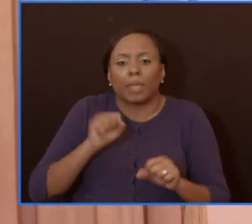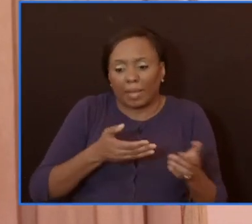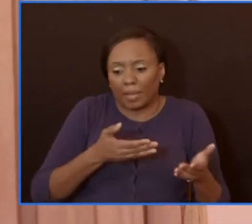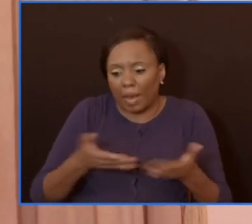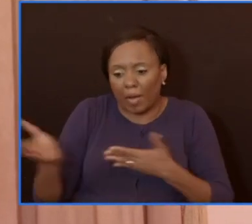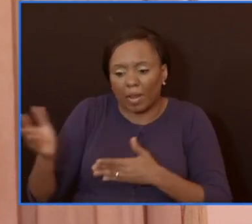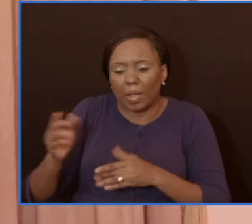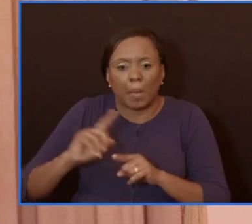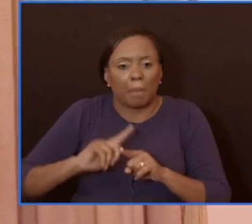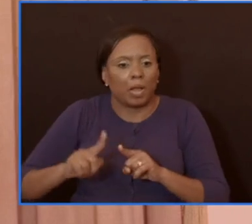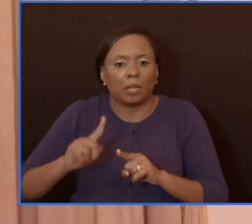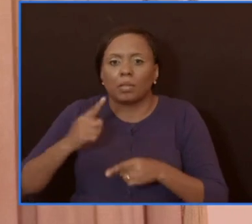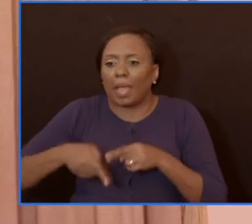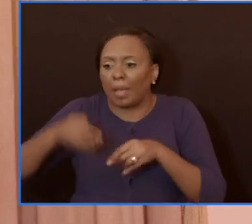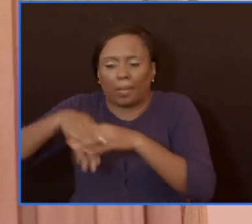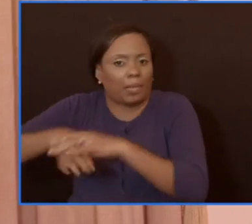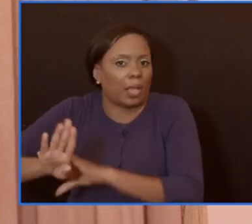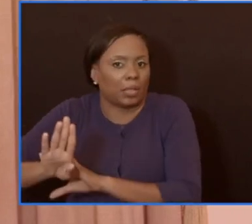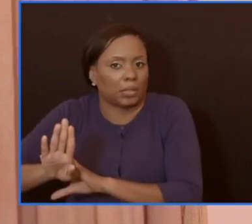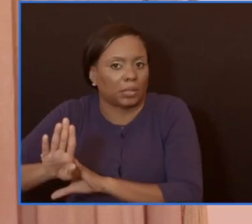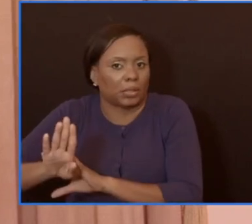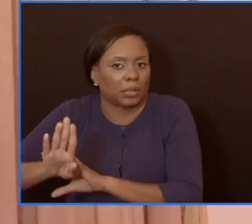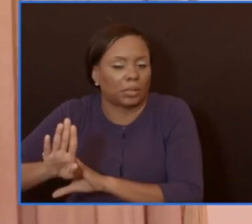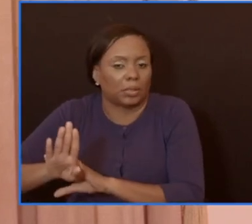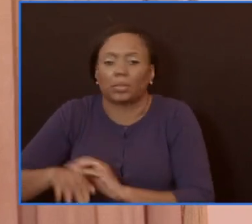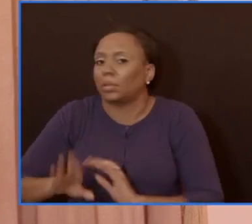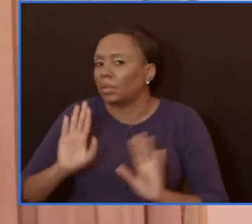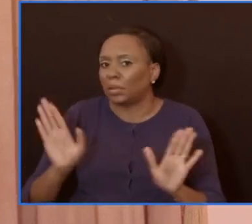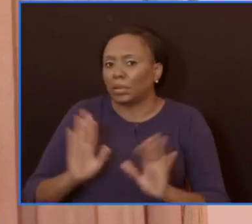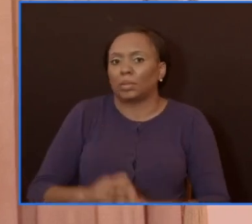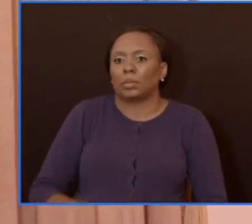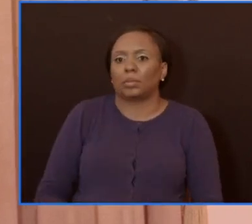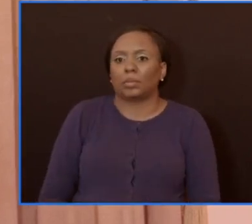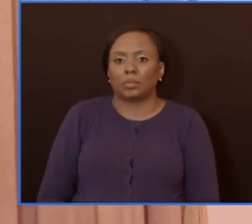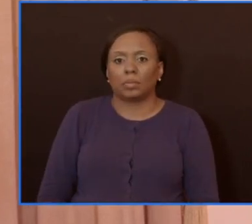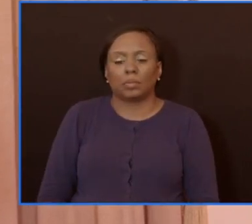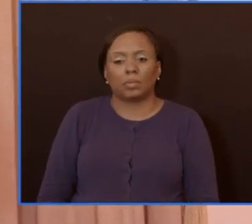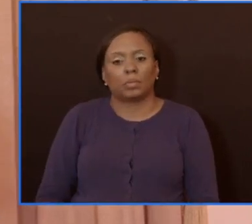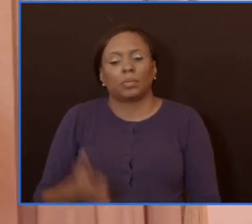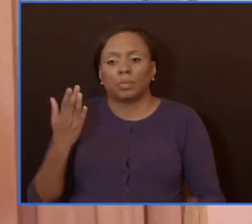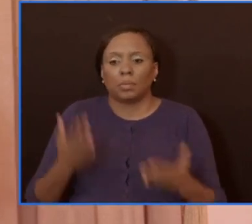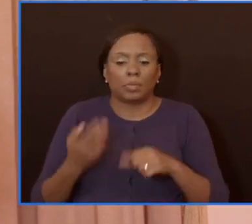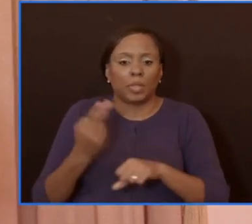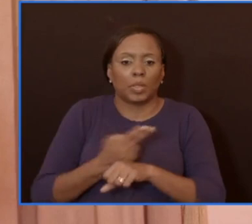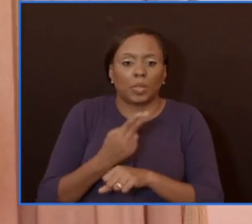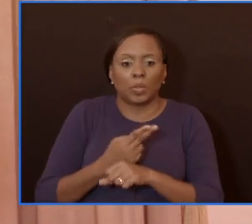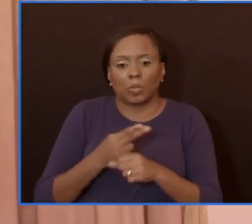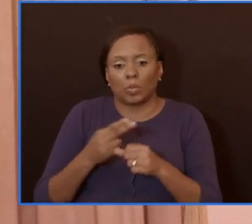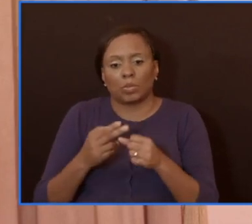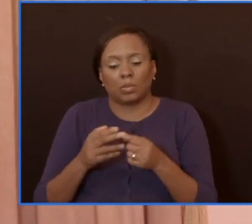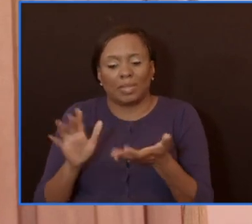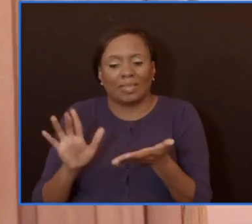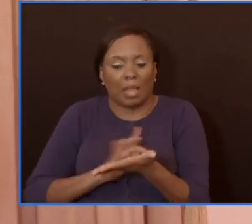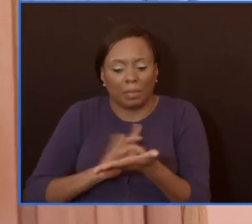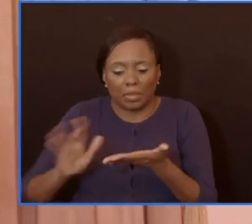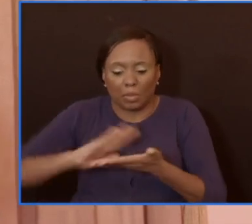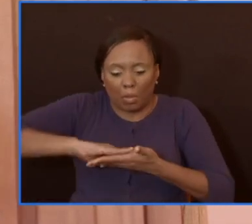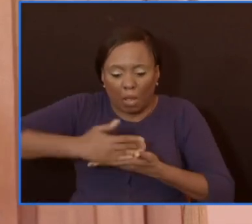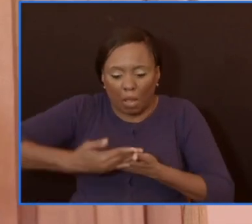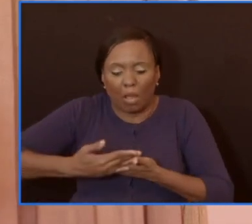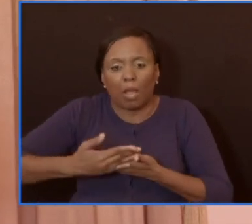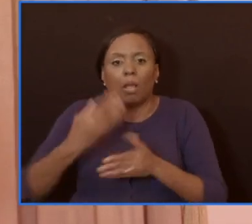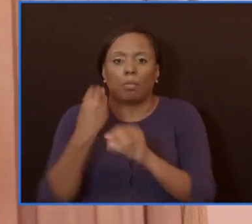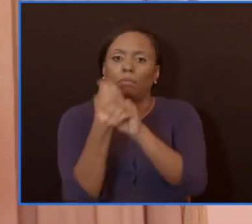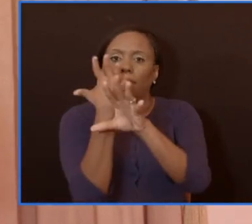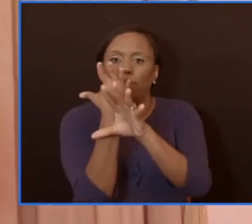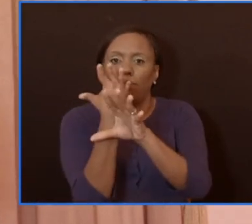officers to see where we can use, wherever possible, electronic media, iPads, FaceTime, WhatsApp video,